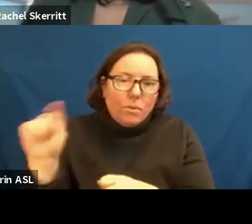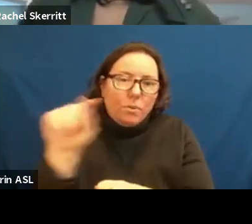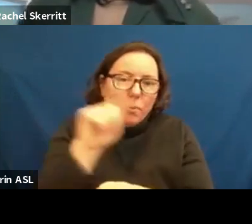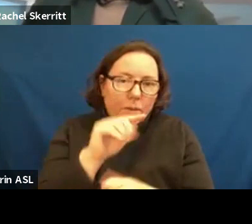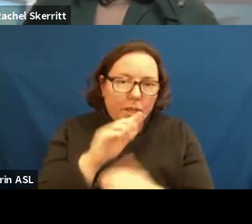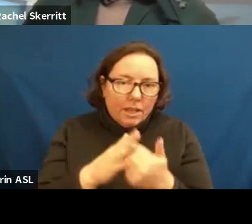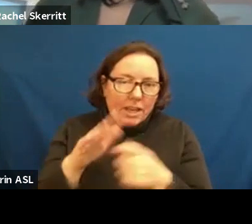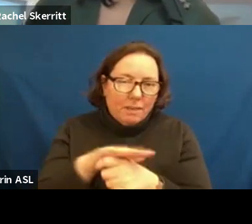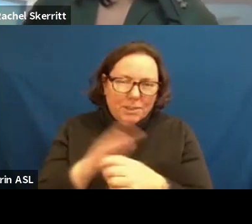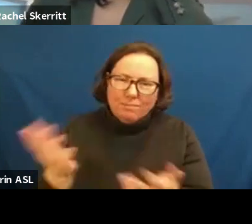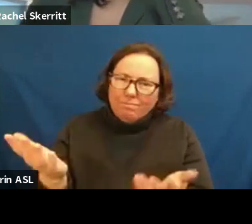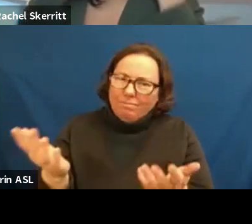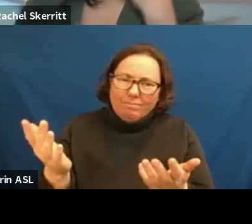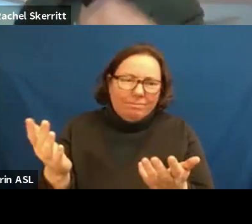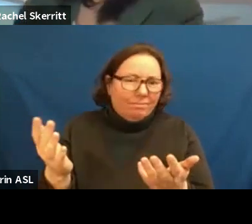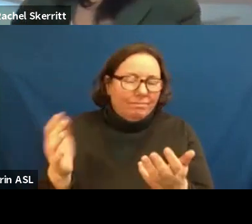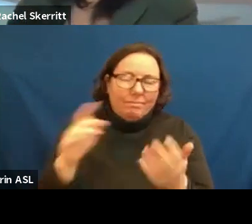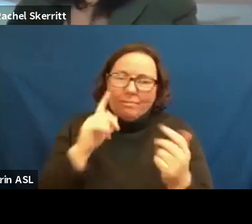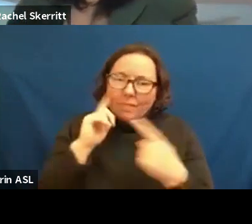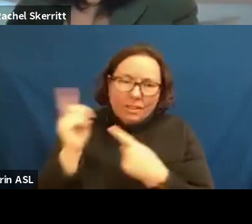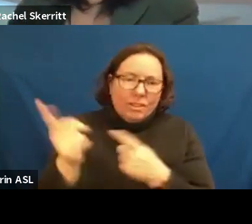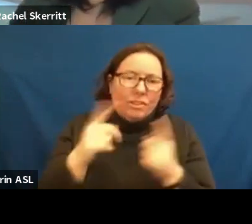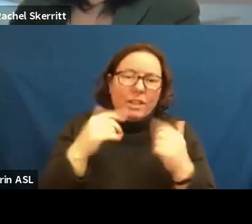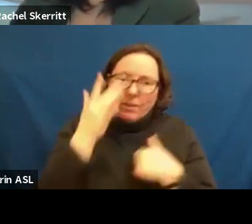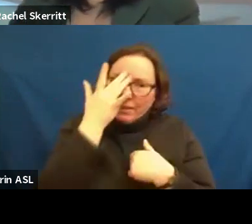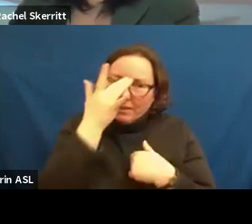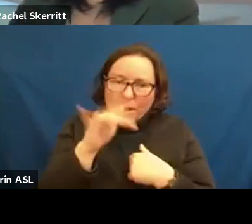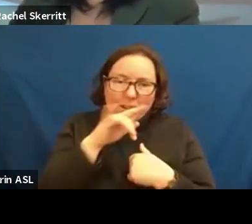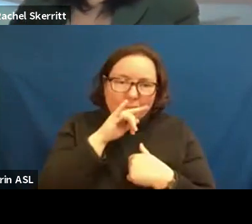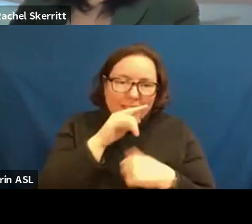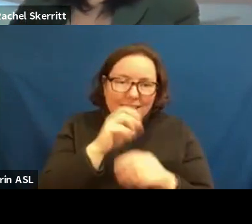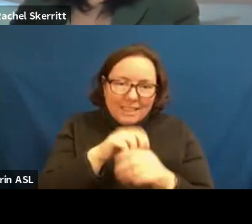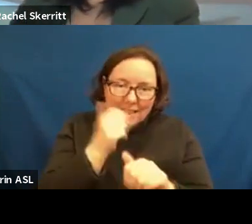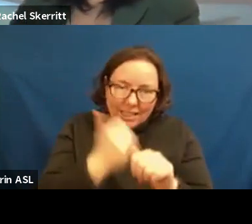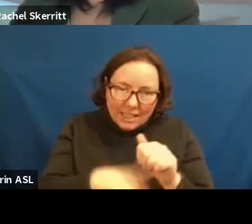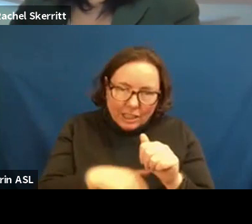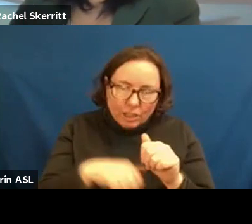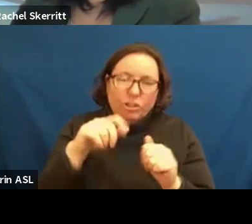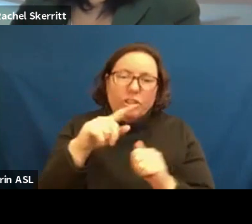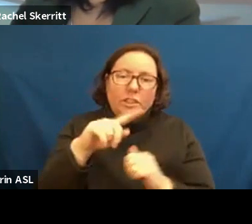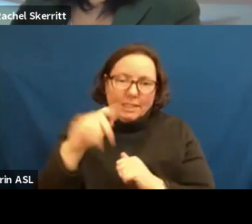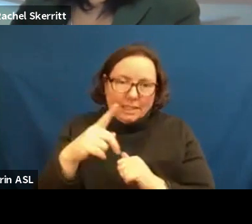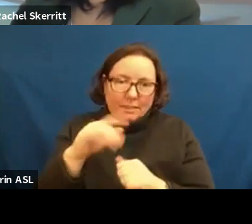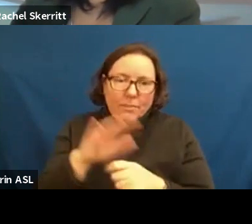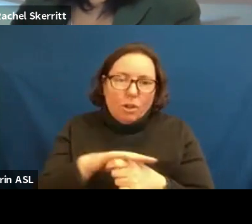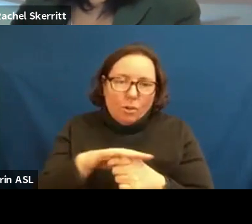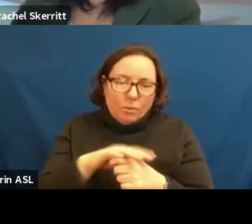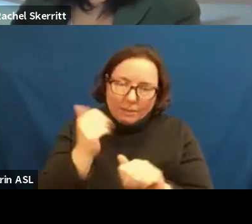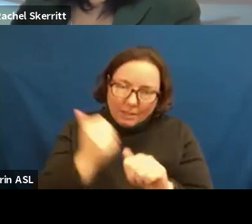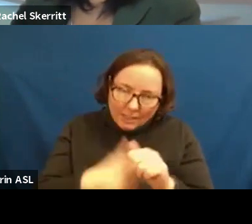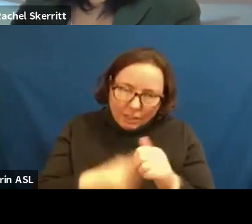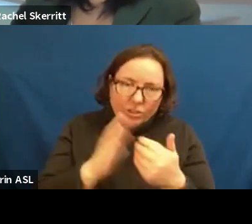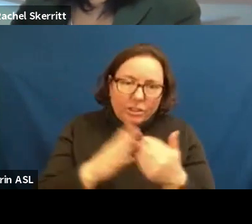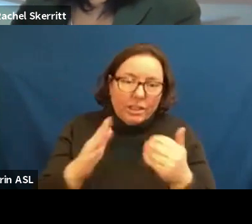neighborhoods. We can all agree that there are smart children in every zip code and every neighborhood in Boston. What's not distributed